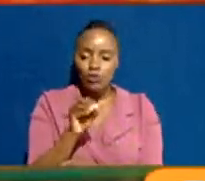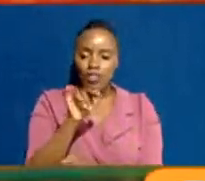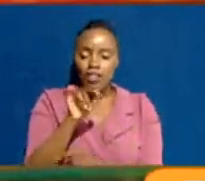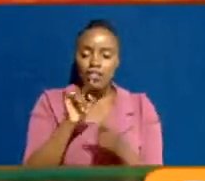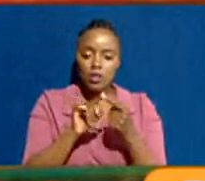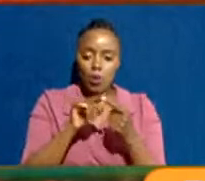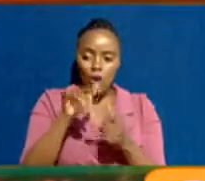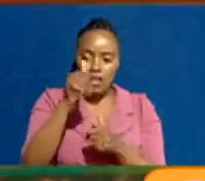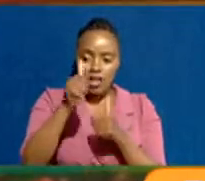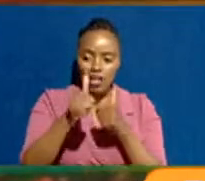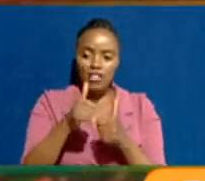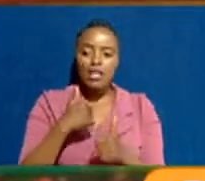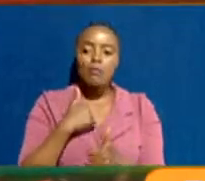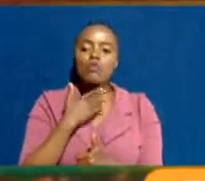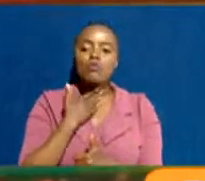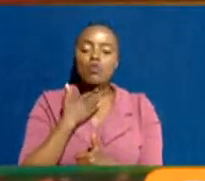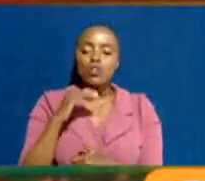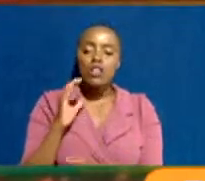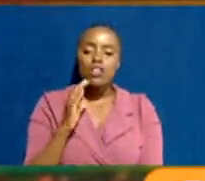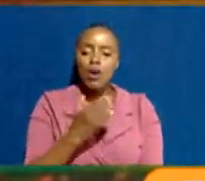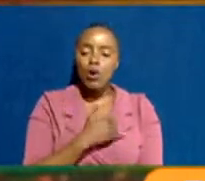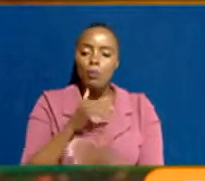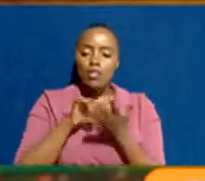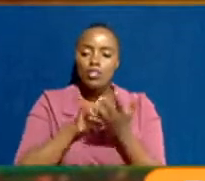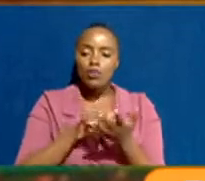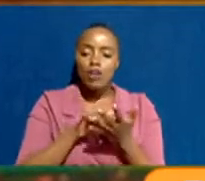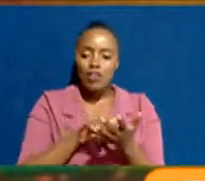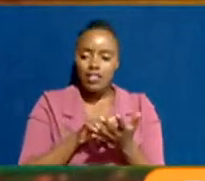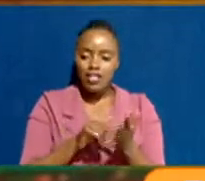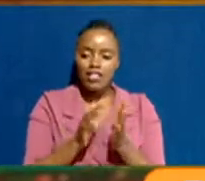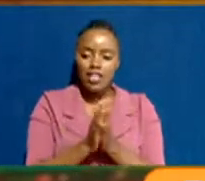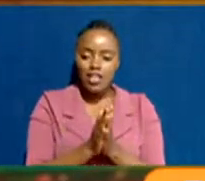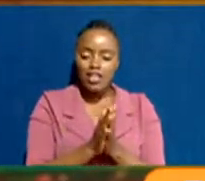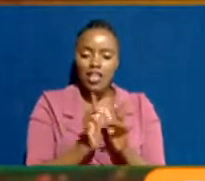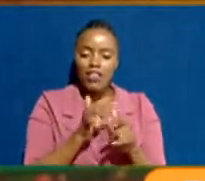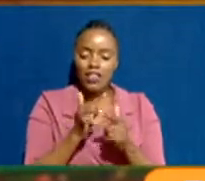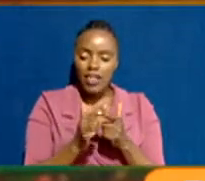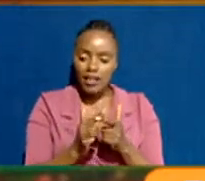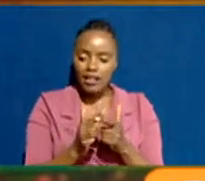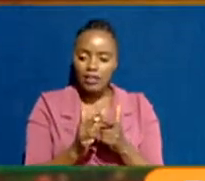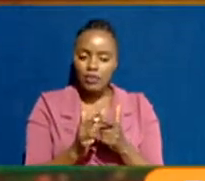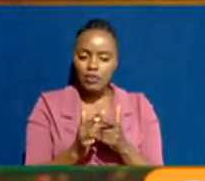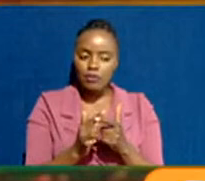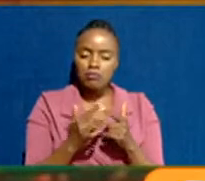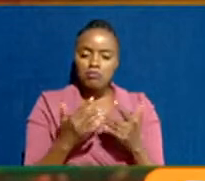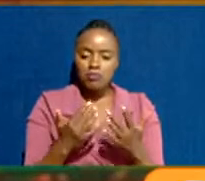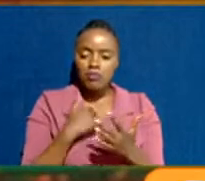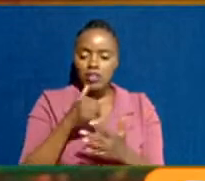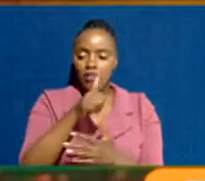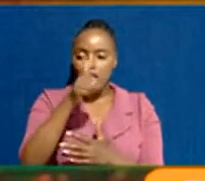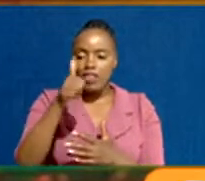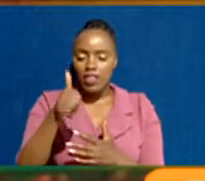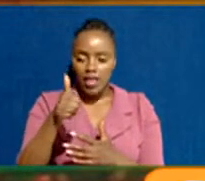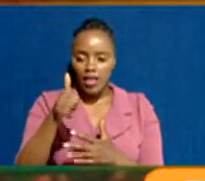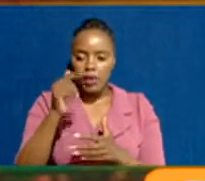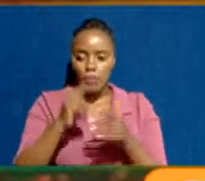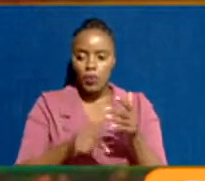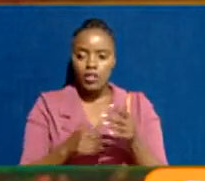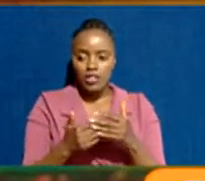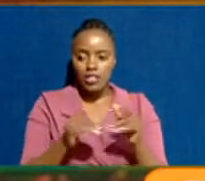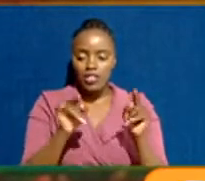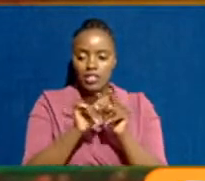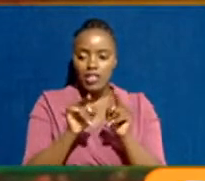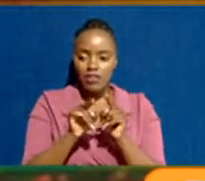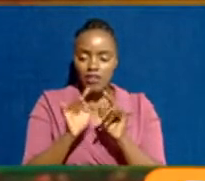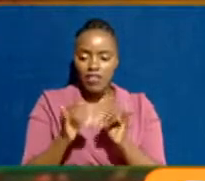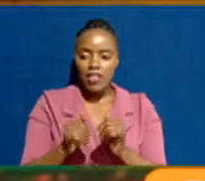is one area that I want the committee to emphasize. Yeah. And then the other one, of course, even as